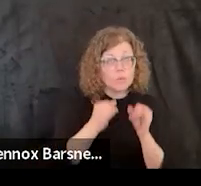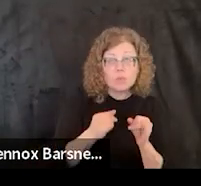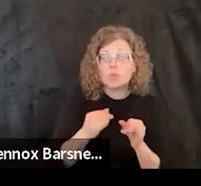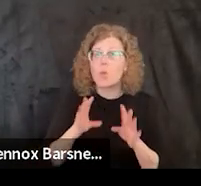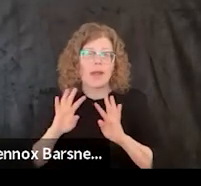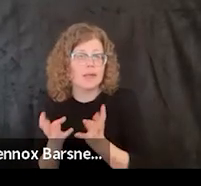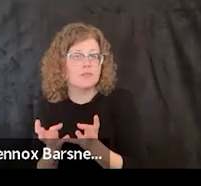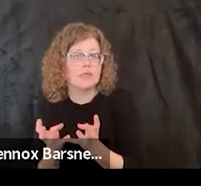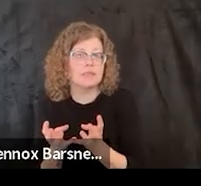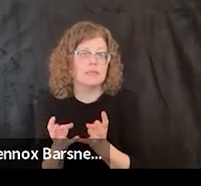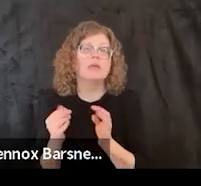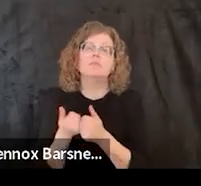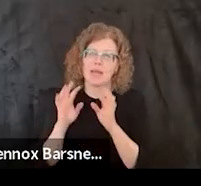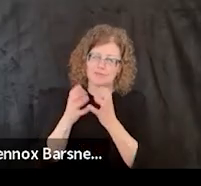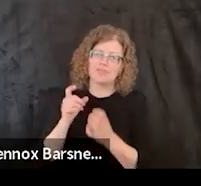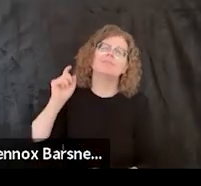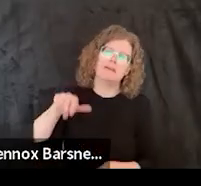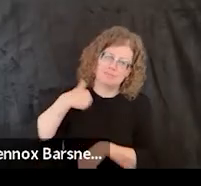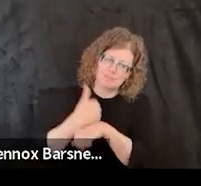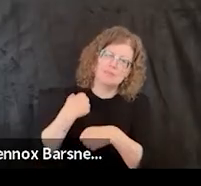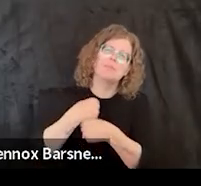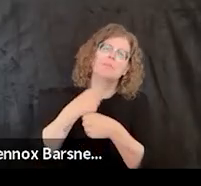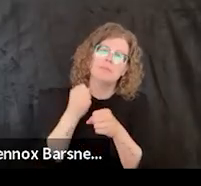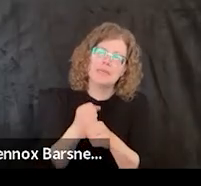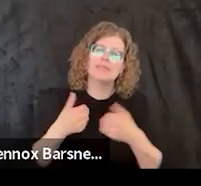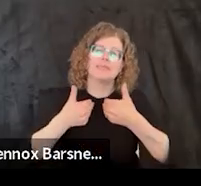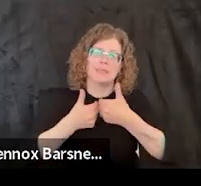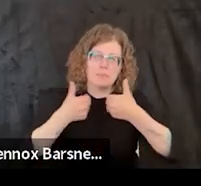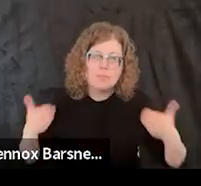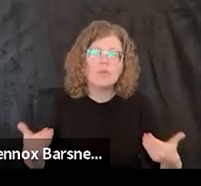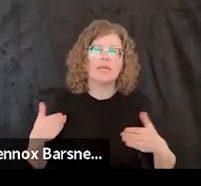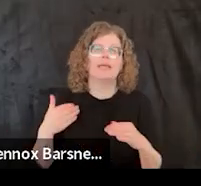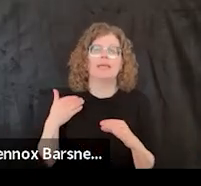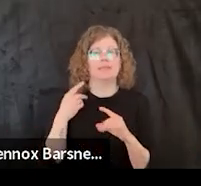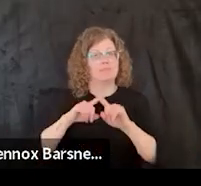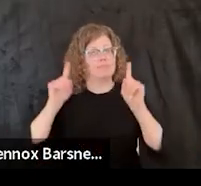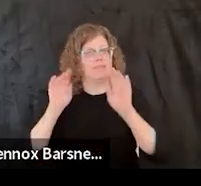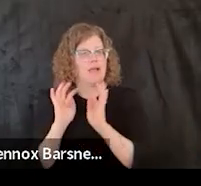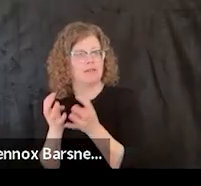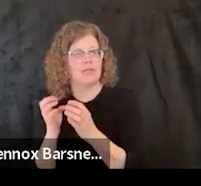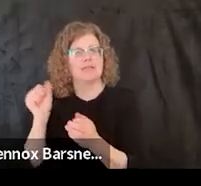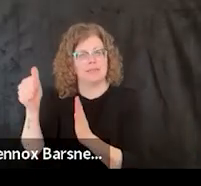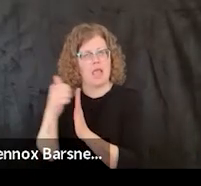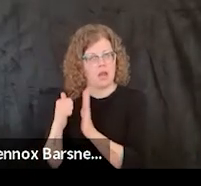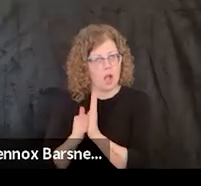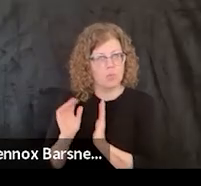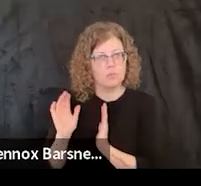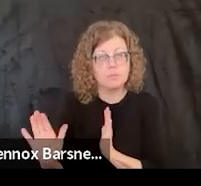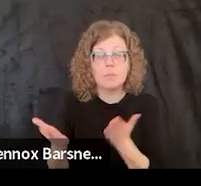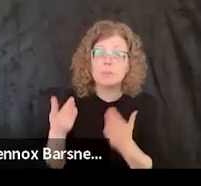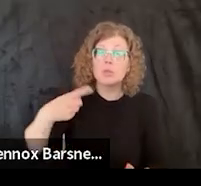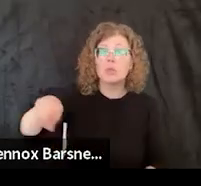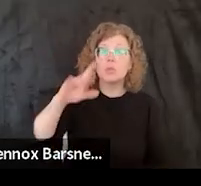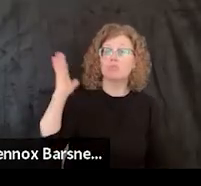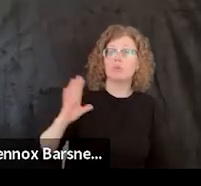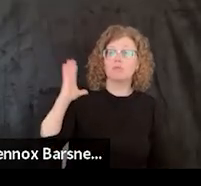have to create a separate collective account that you apply through. If you already have applied to CADA before, you may log